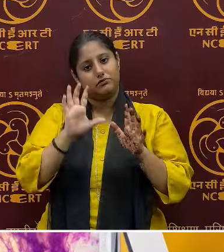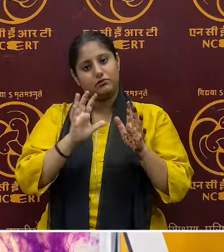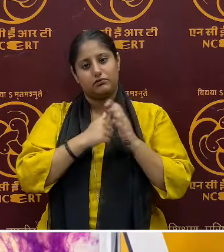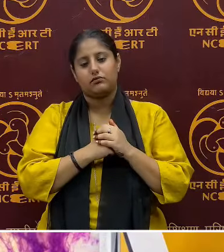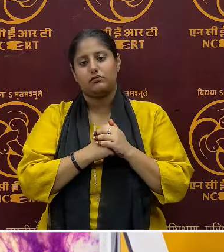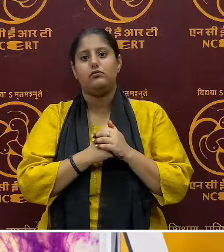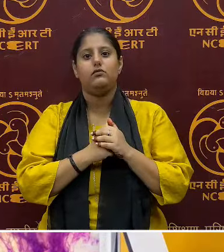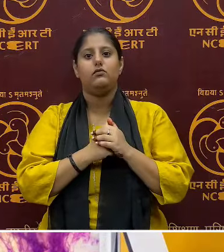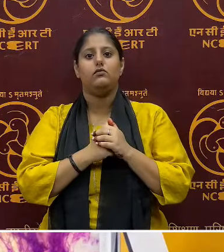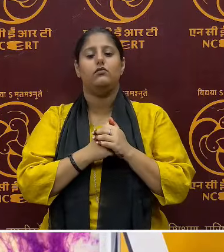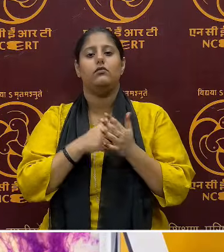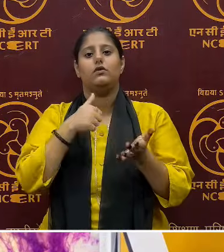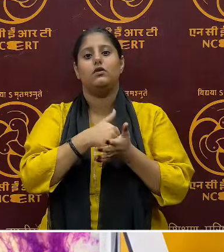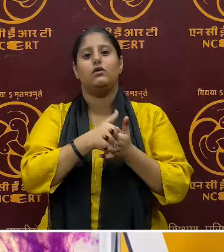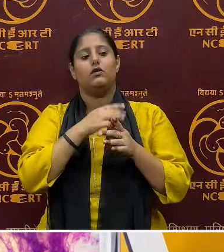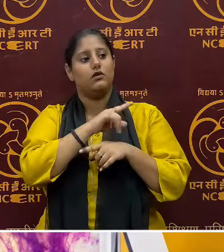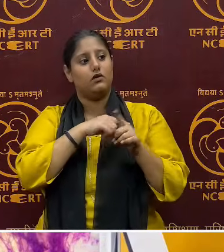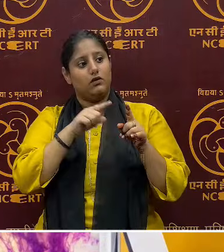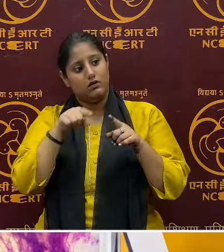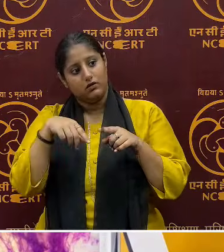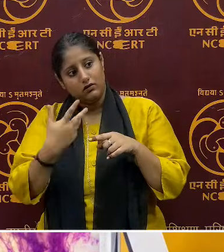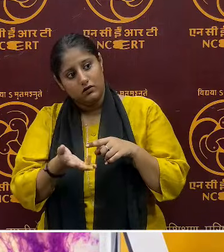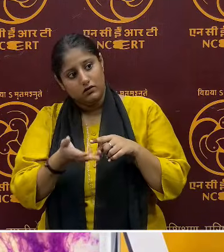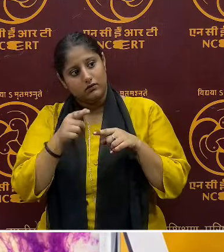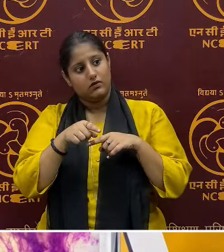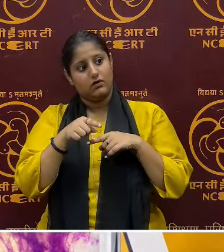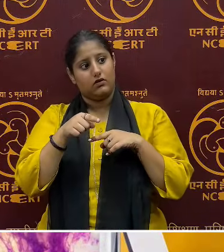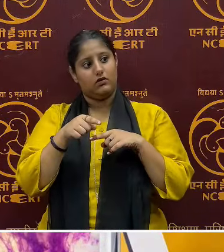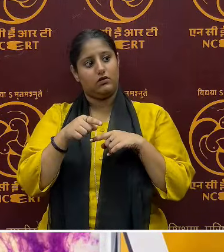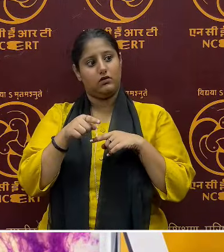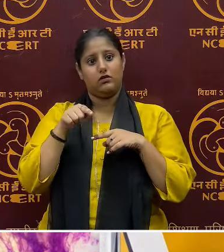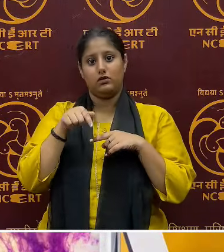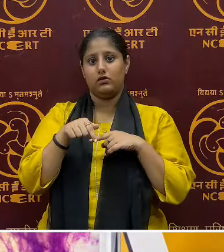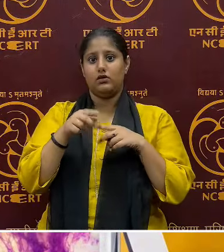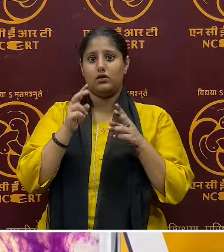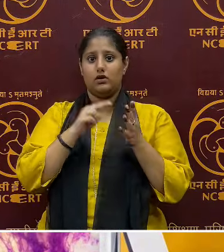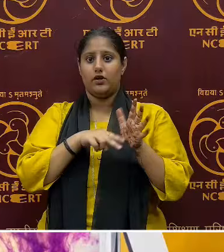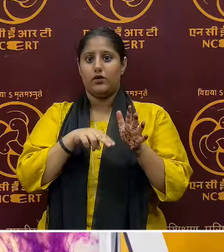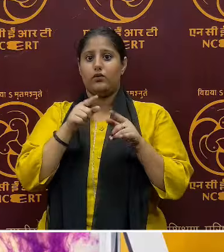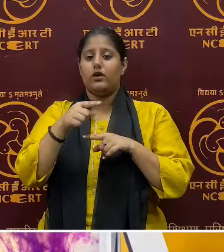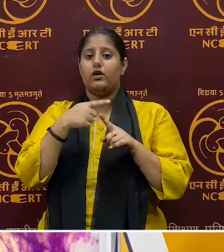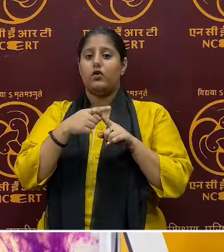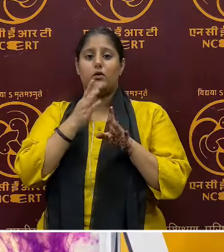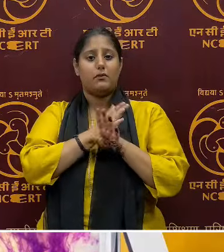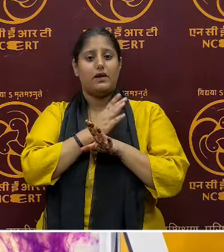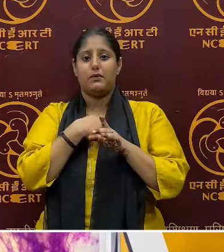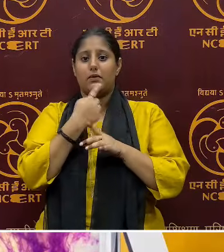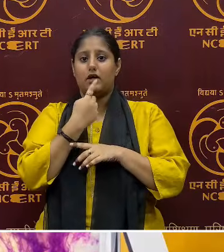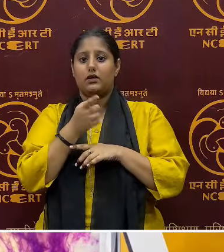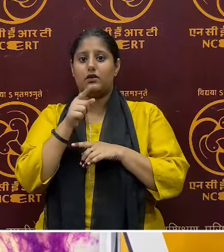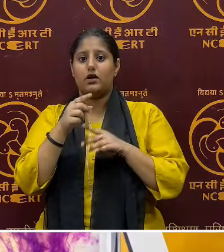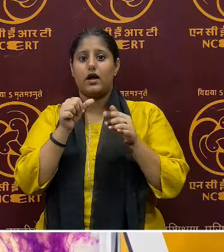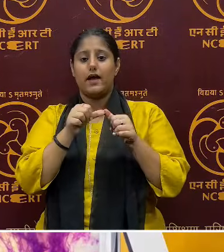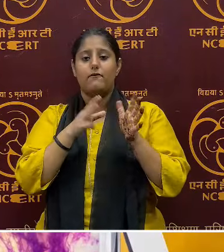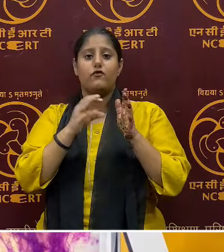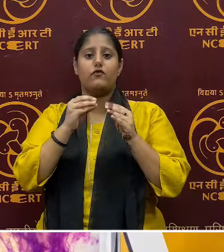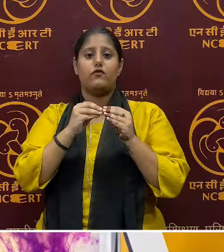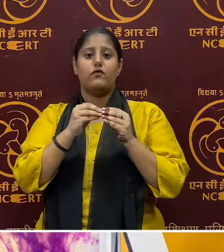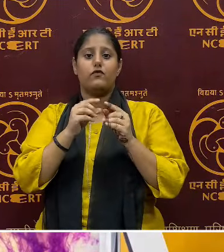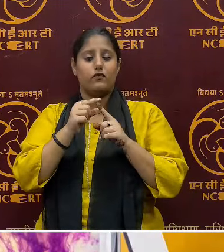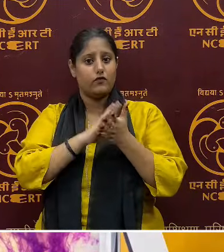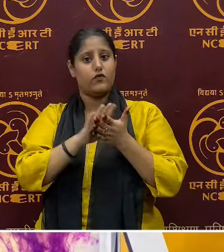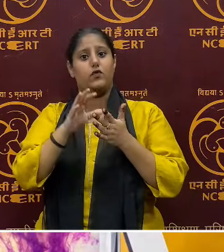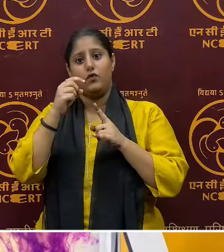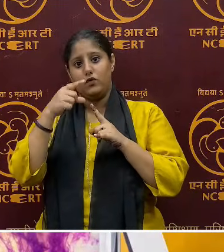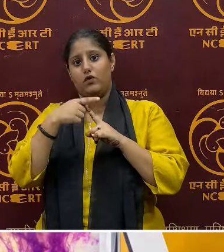element oxides in the center are either amphoteric or neutral, which I already mentioned that amphoteric oxides react